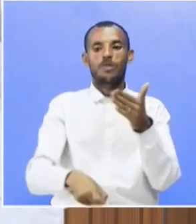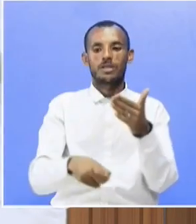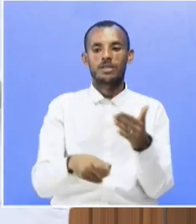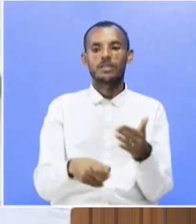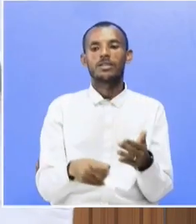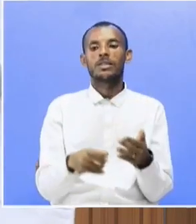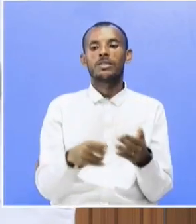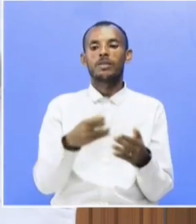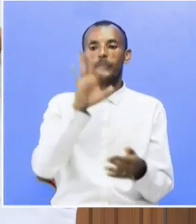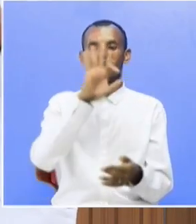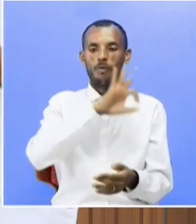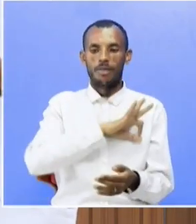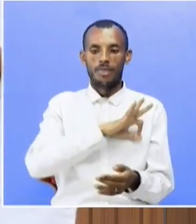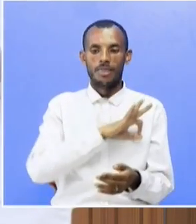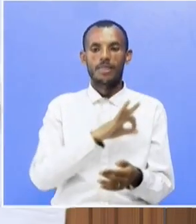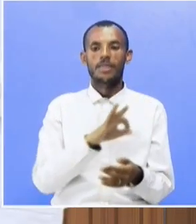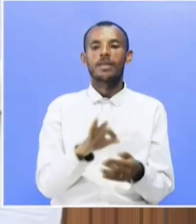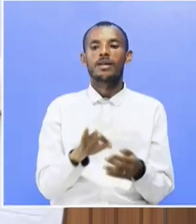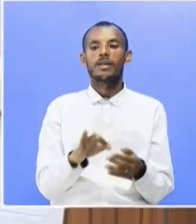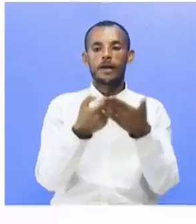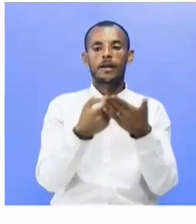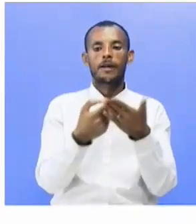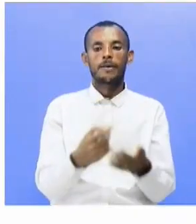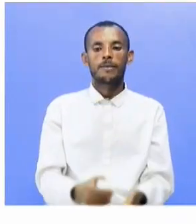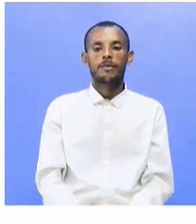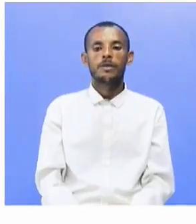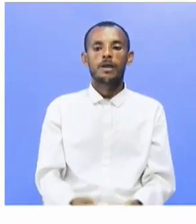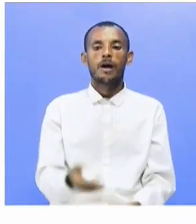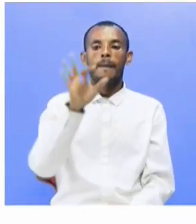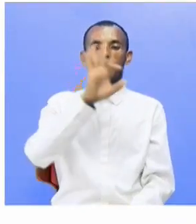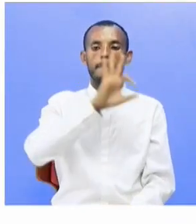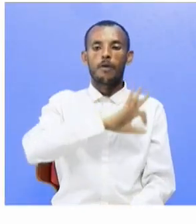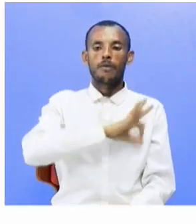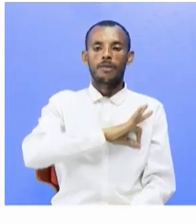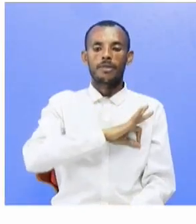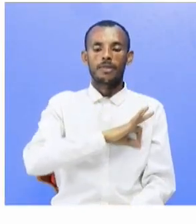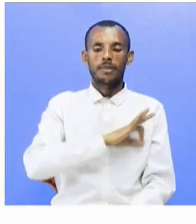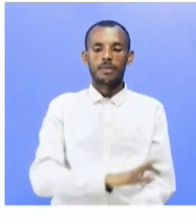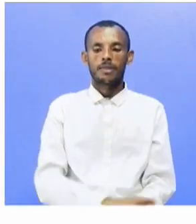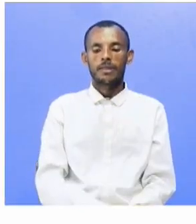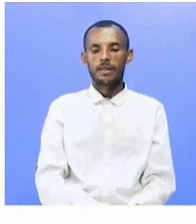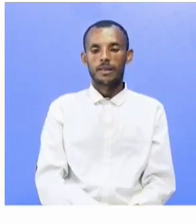has a profit. And the profit is obtained by profit